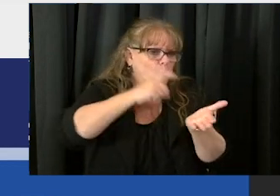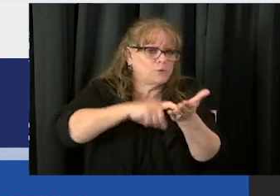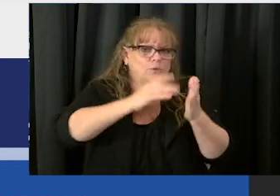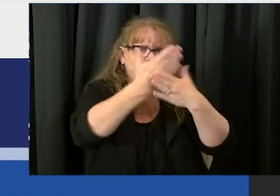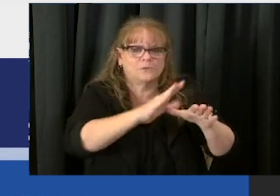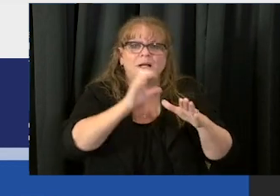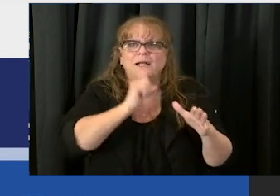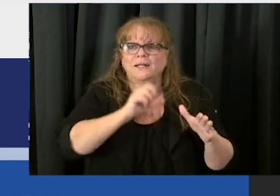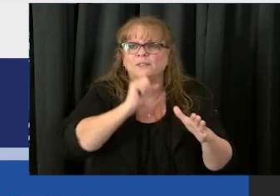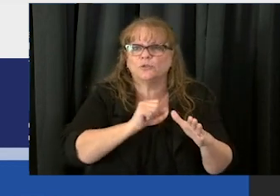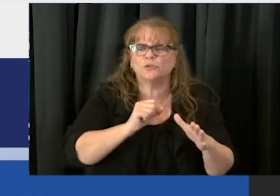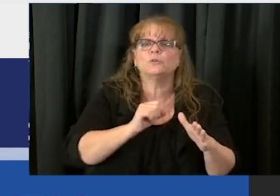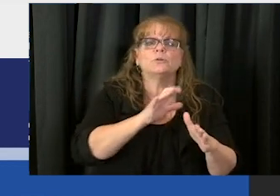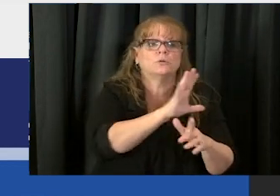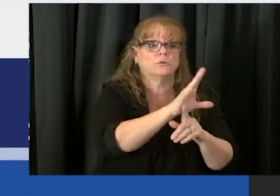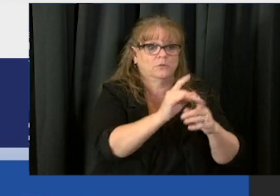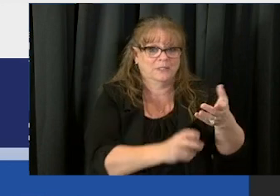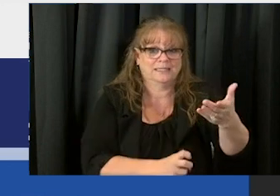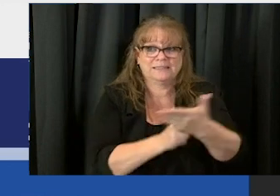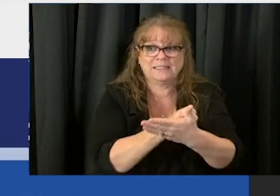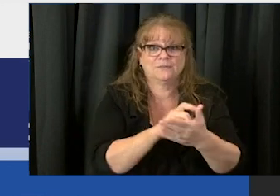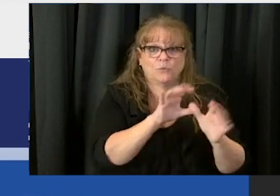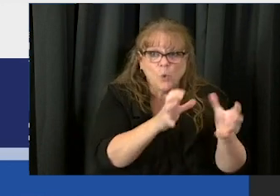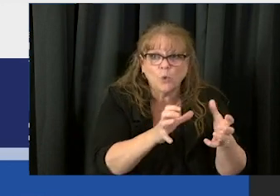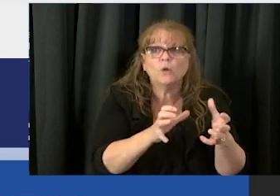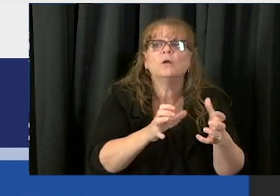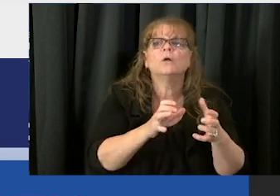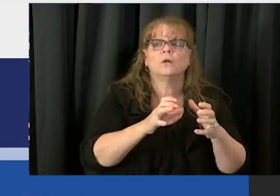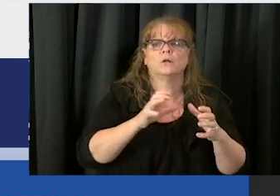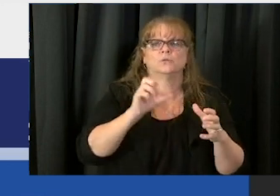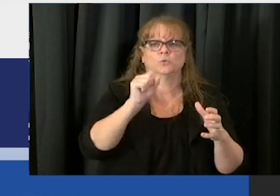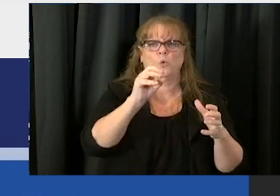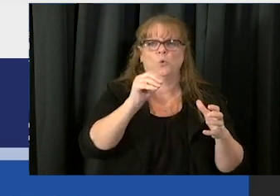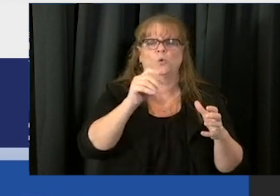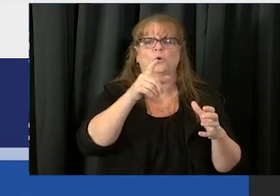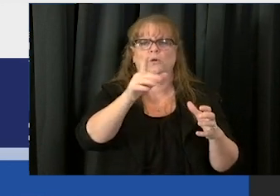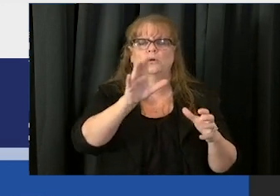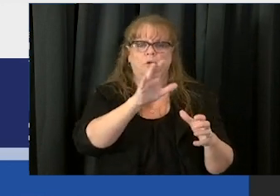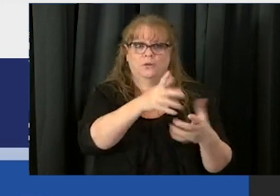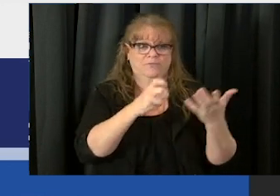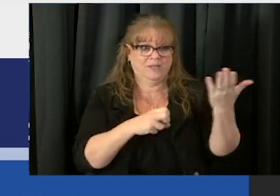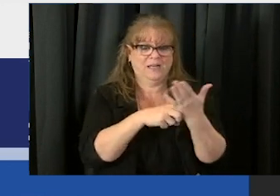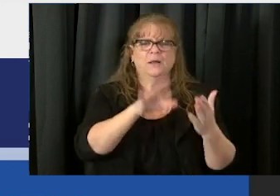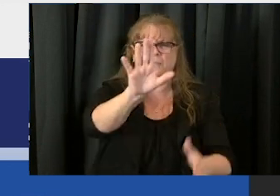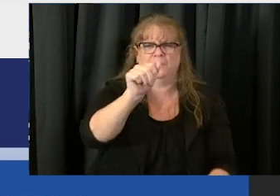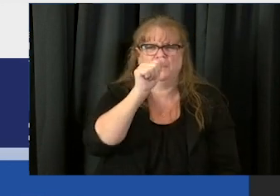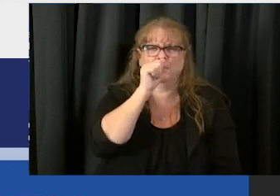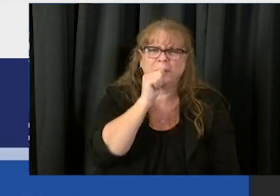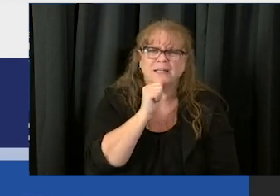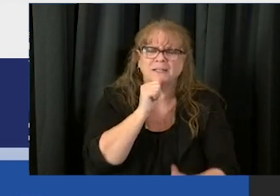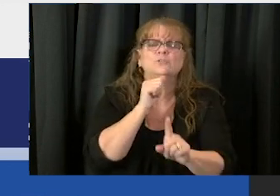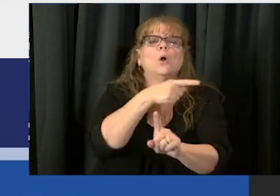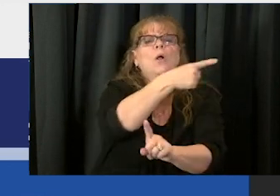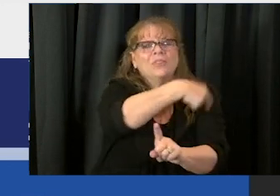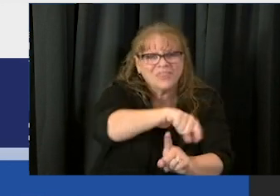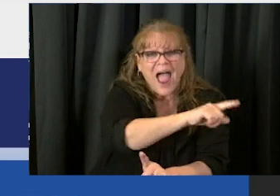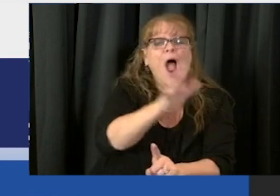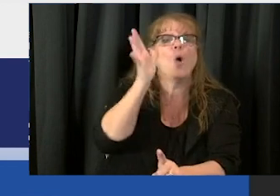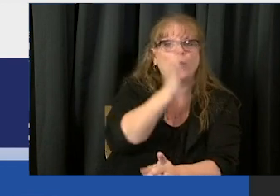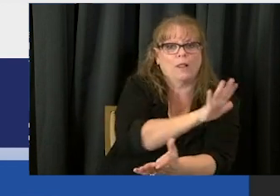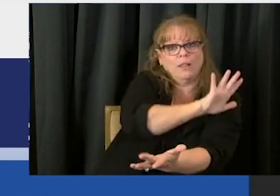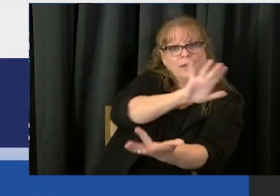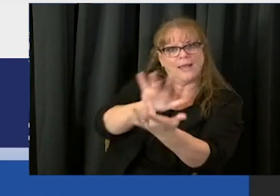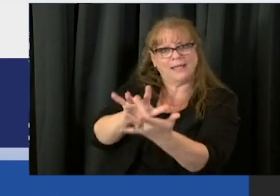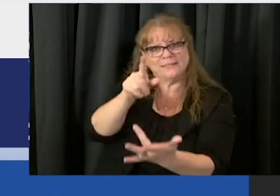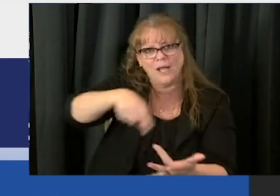all vaccinations tickets to be available this morning if you've been to any Denver Health in the last 3 years. For any more information about